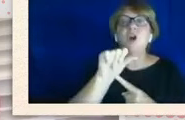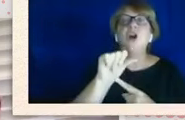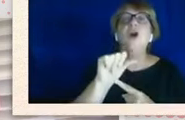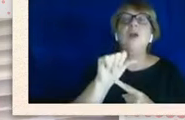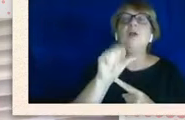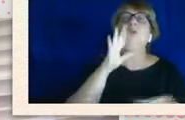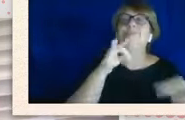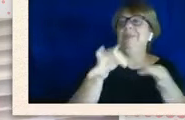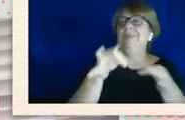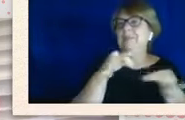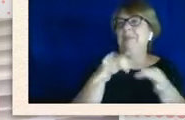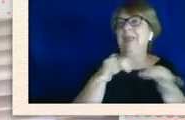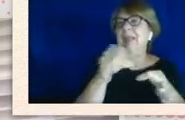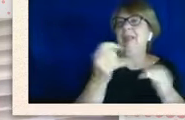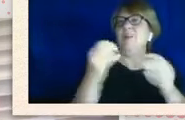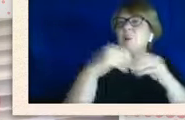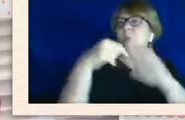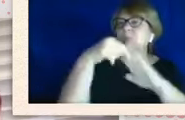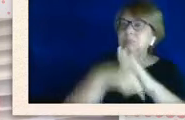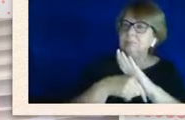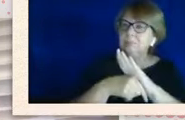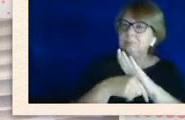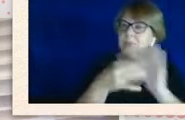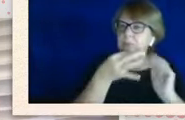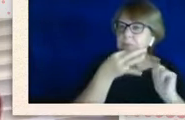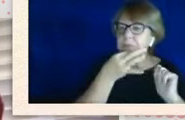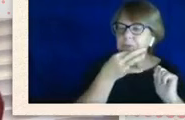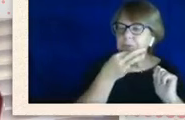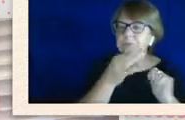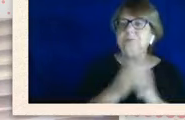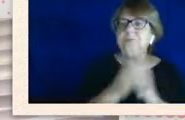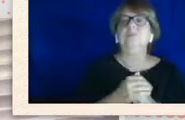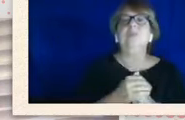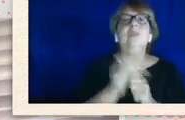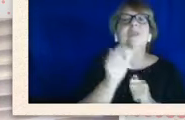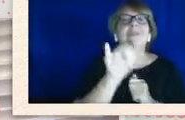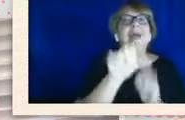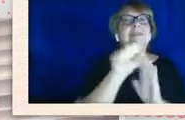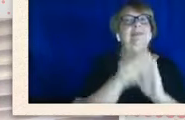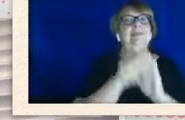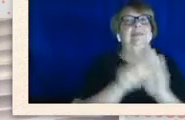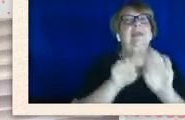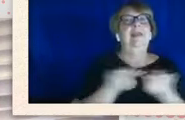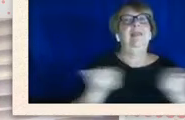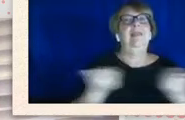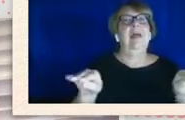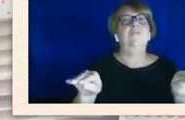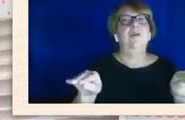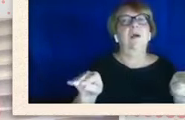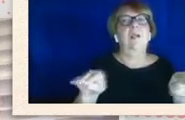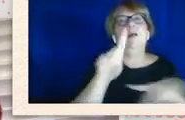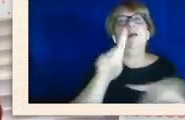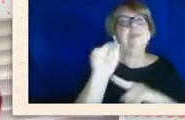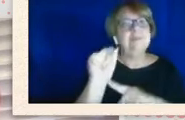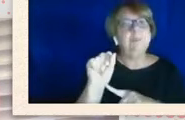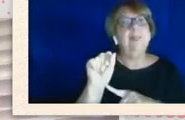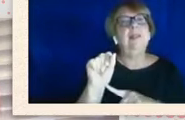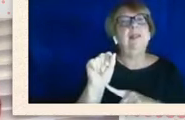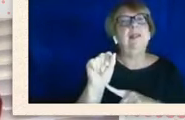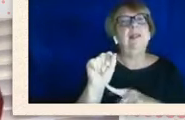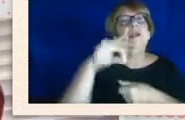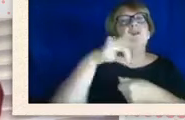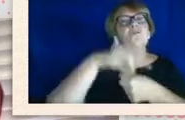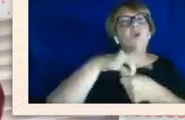bit more depth in a little bit, is a state level disability voting